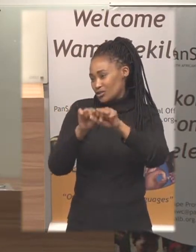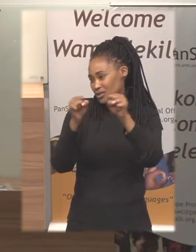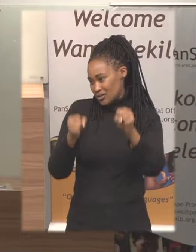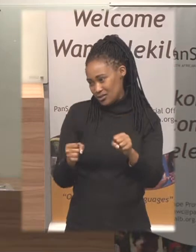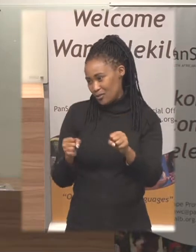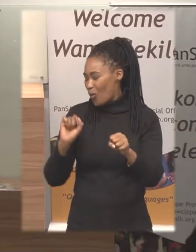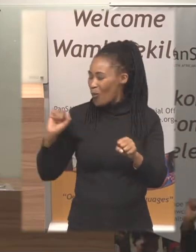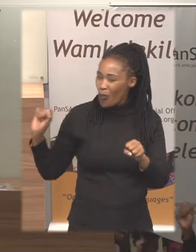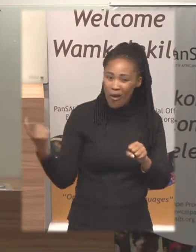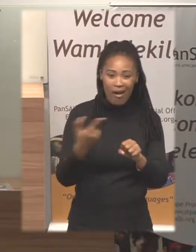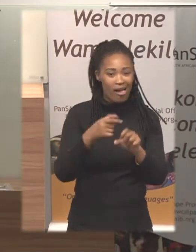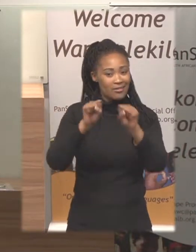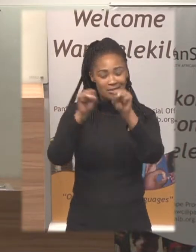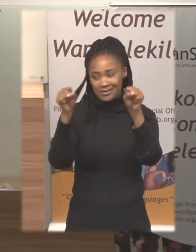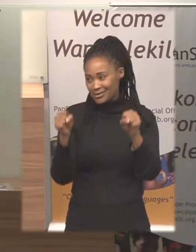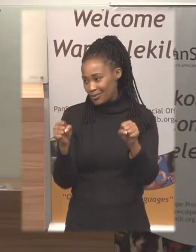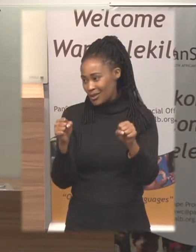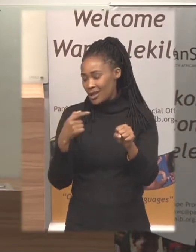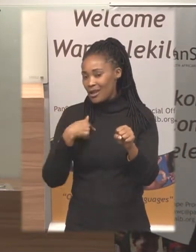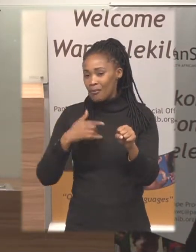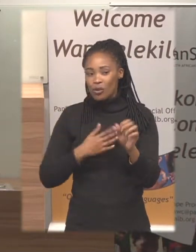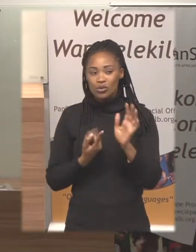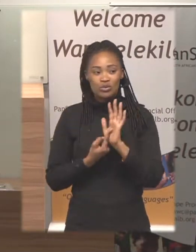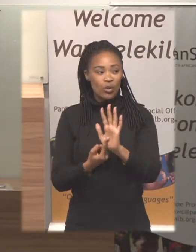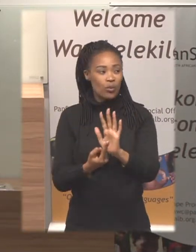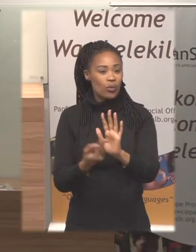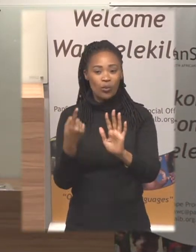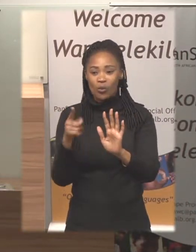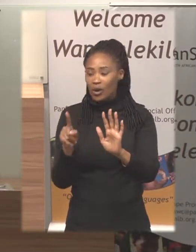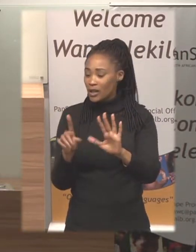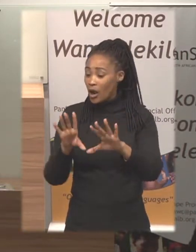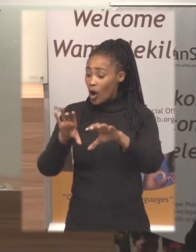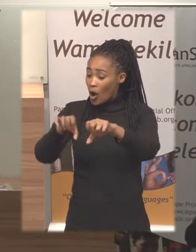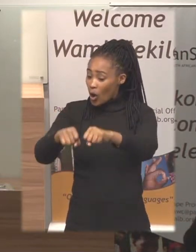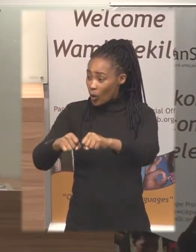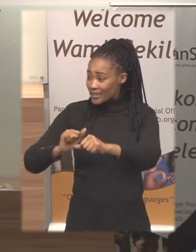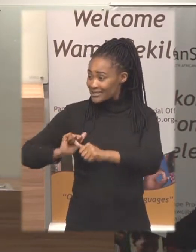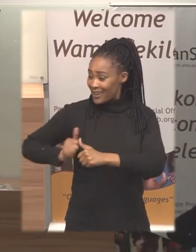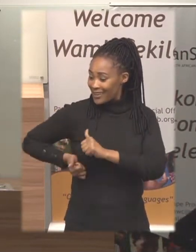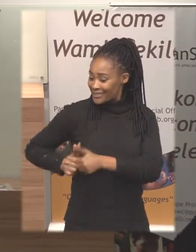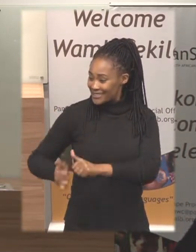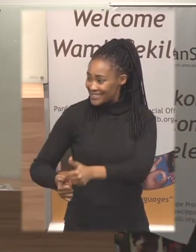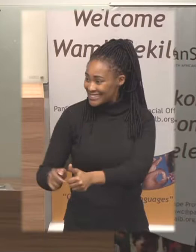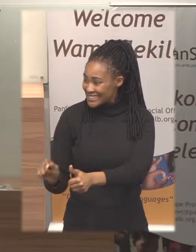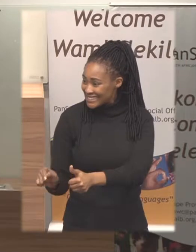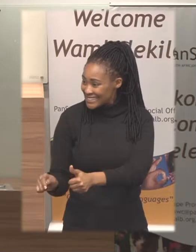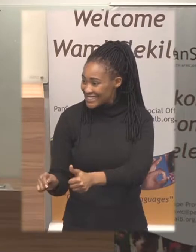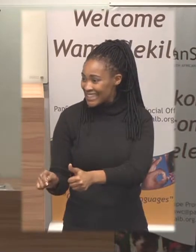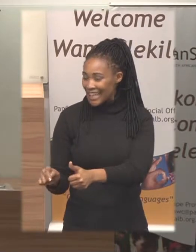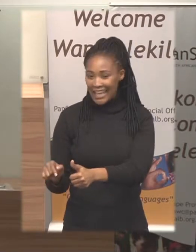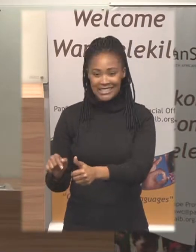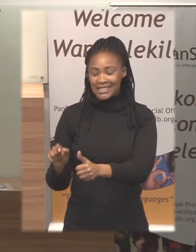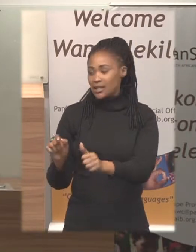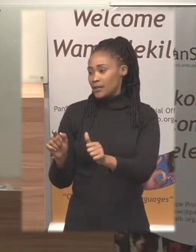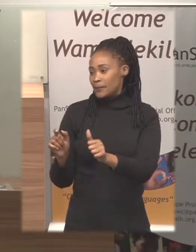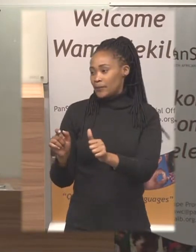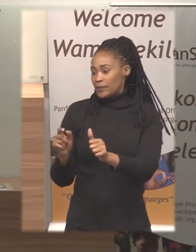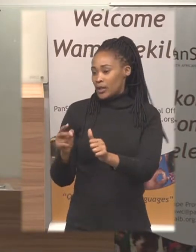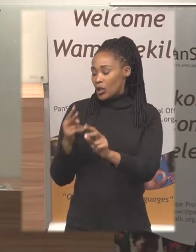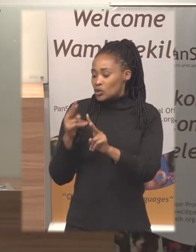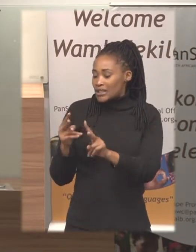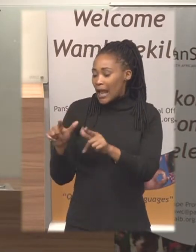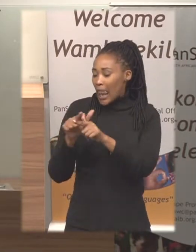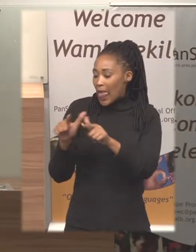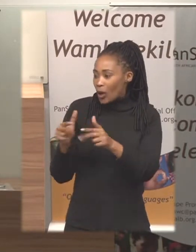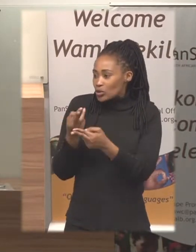system. And I want to show how the colonial legacy renders invisible the language